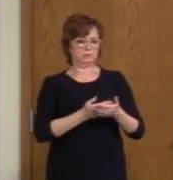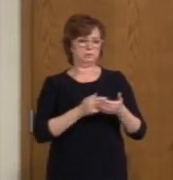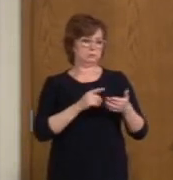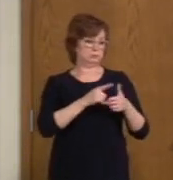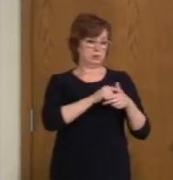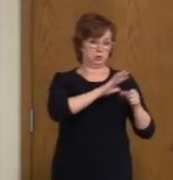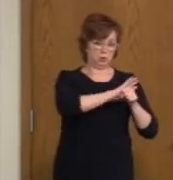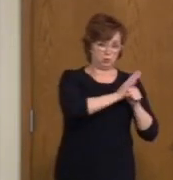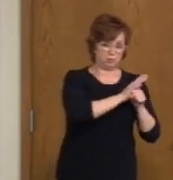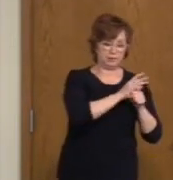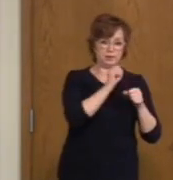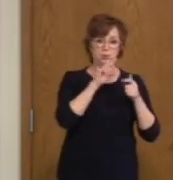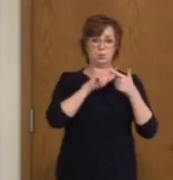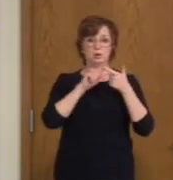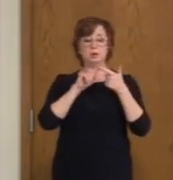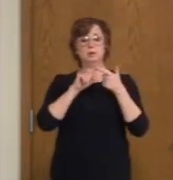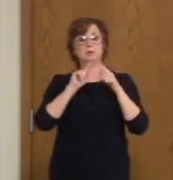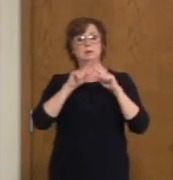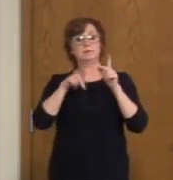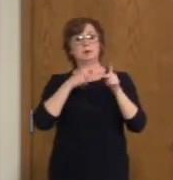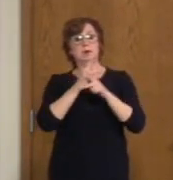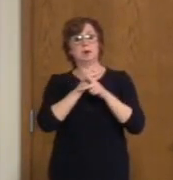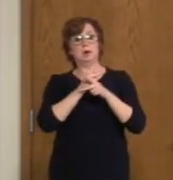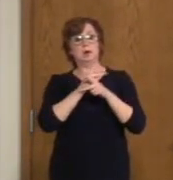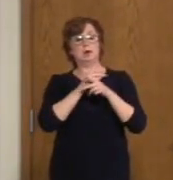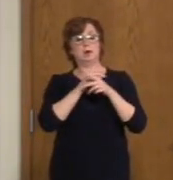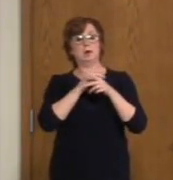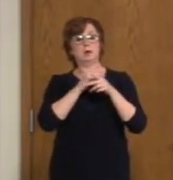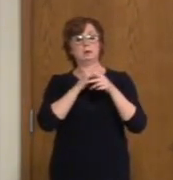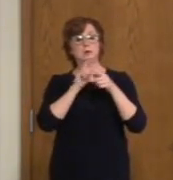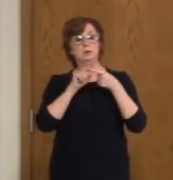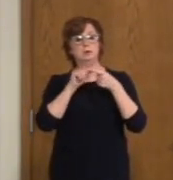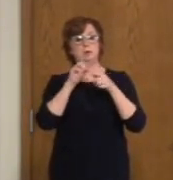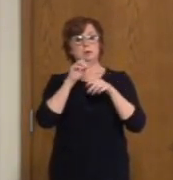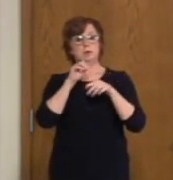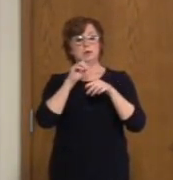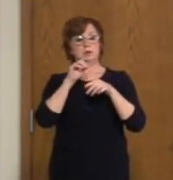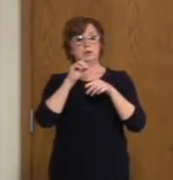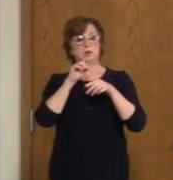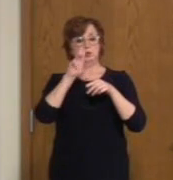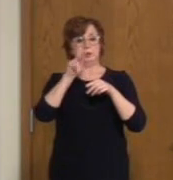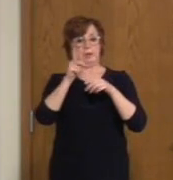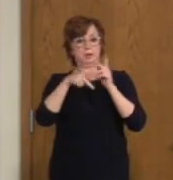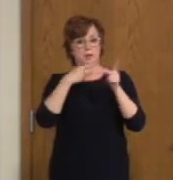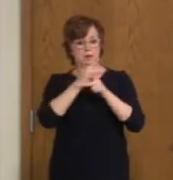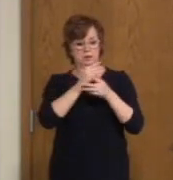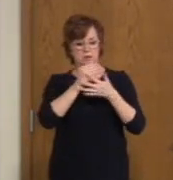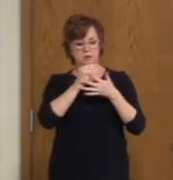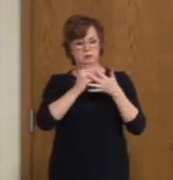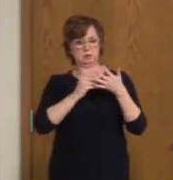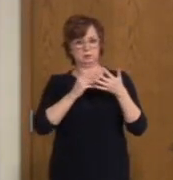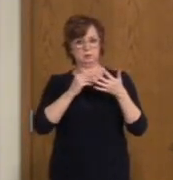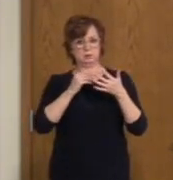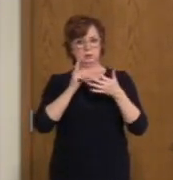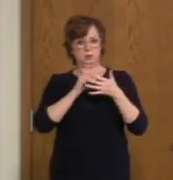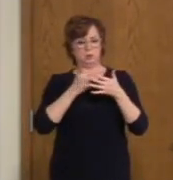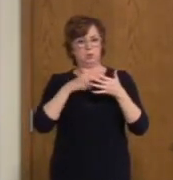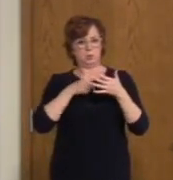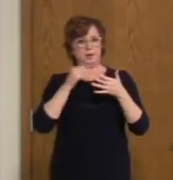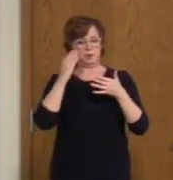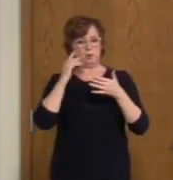or the original strain of COVID or any strain of COVID to this point, what actually works is vaccinations. That's why we are